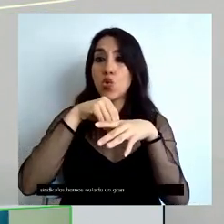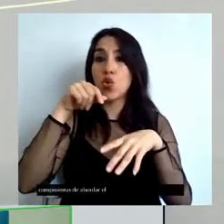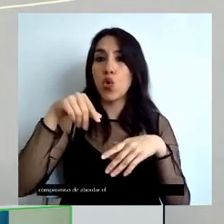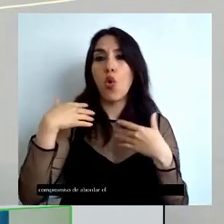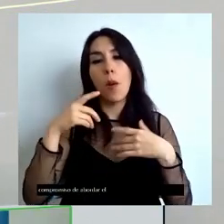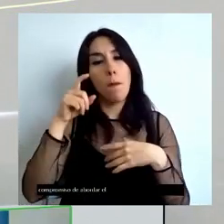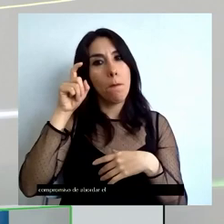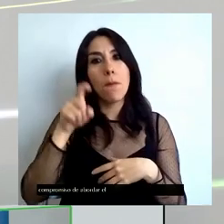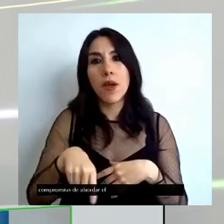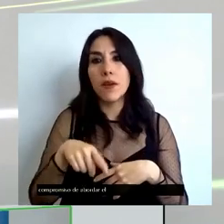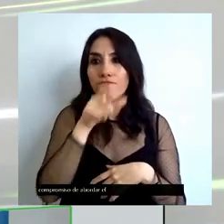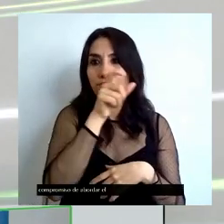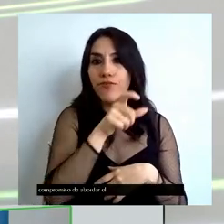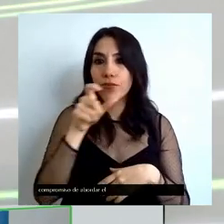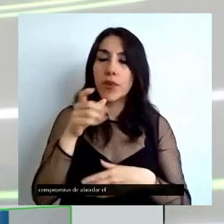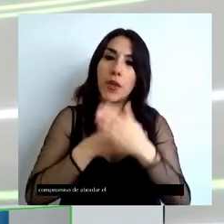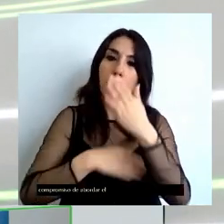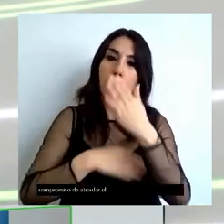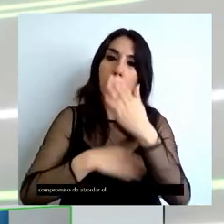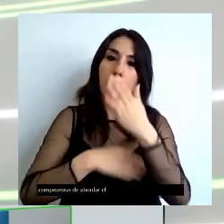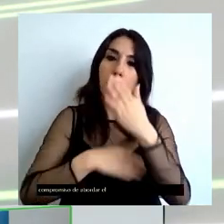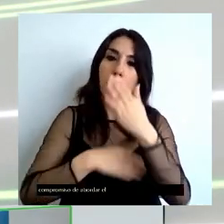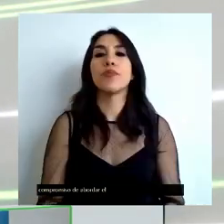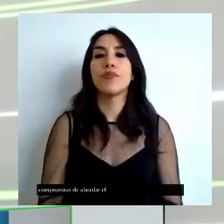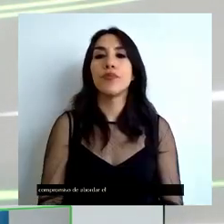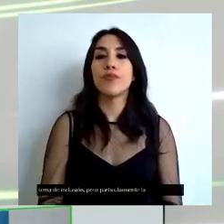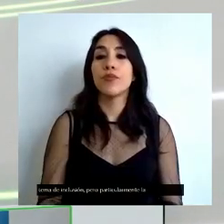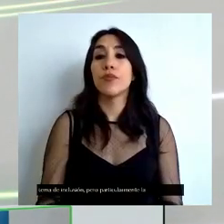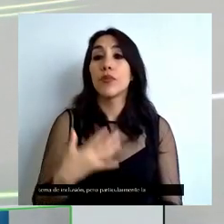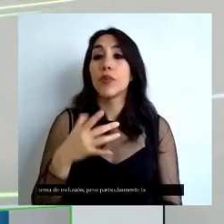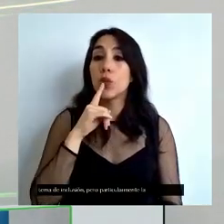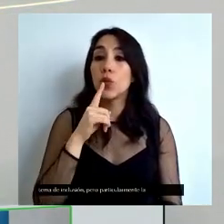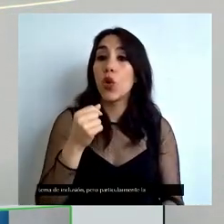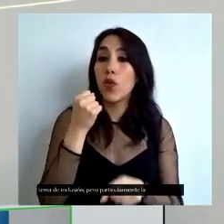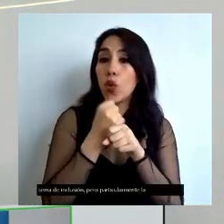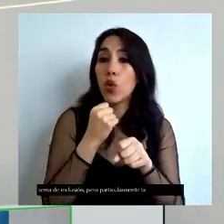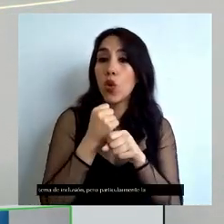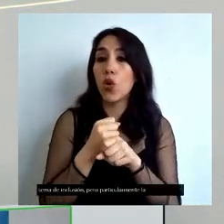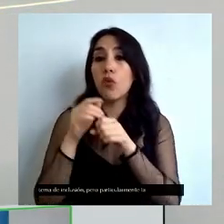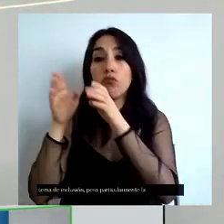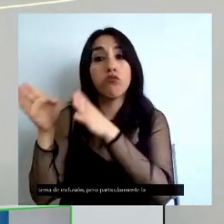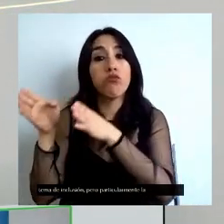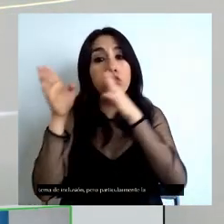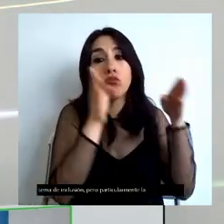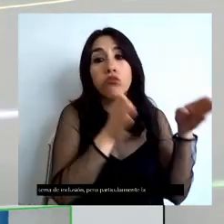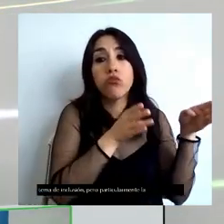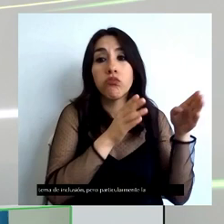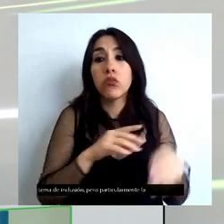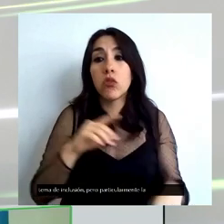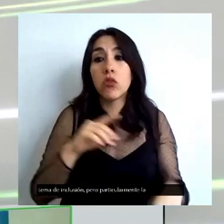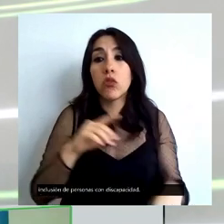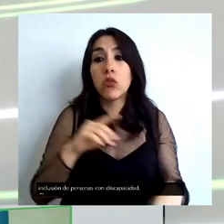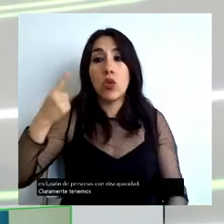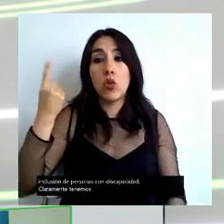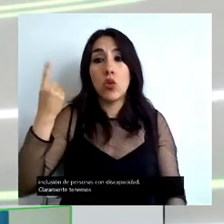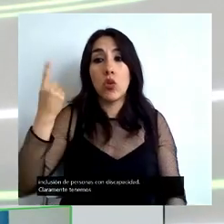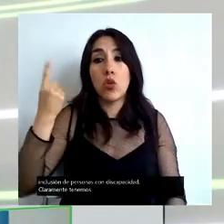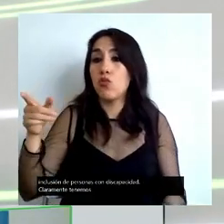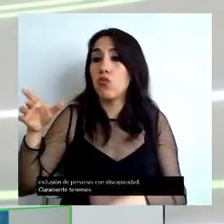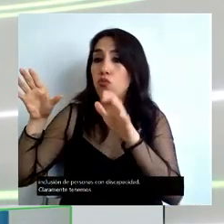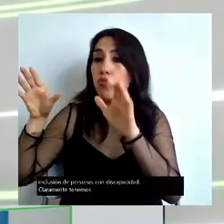the inclusion of people with disability. Obviously, we need to work in two fronts. First, that